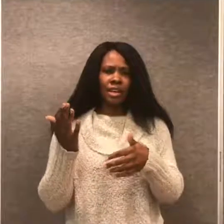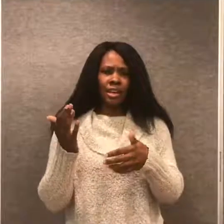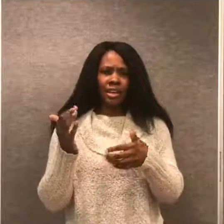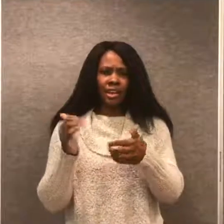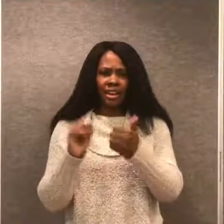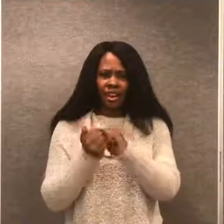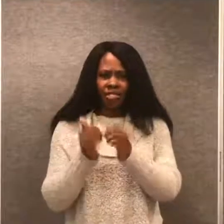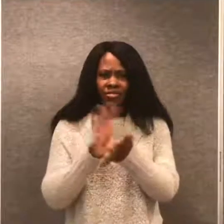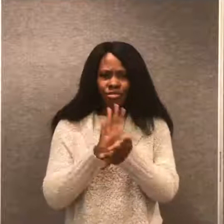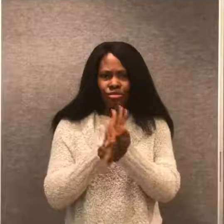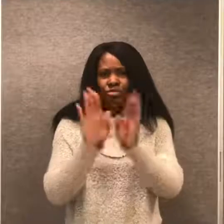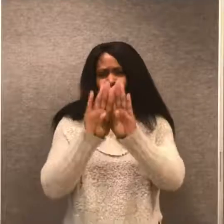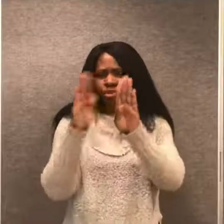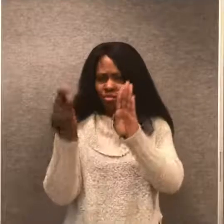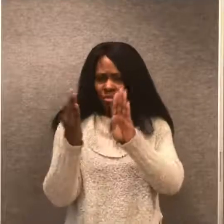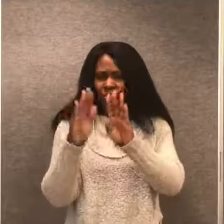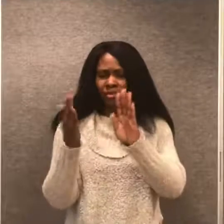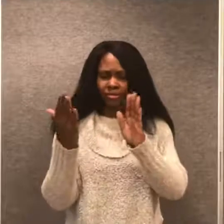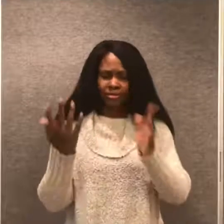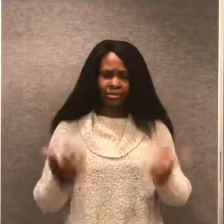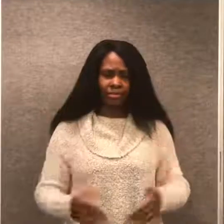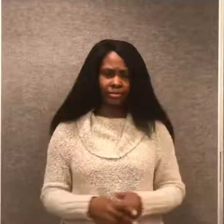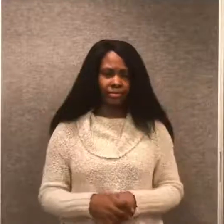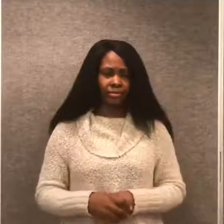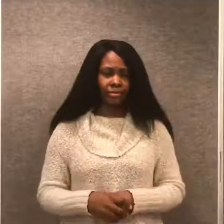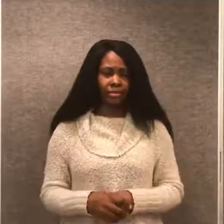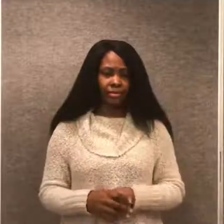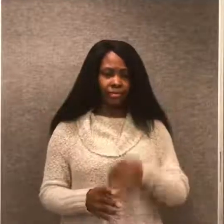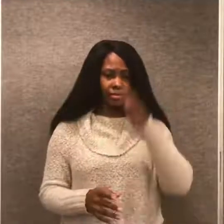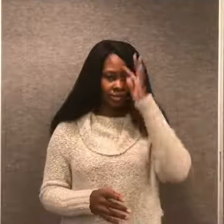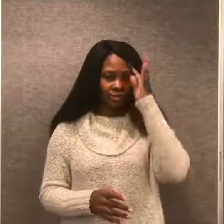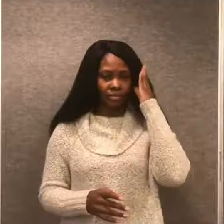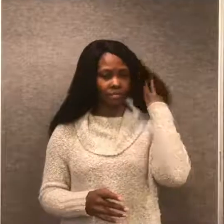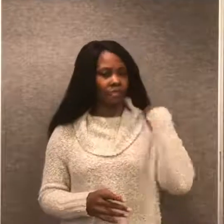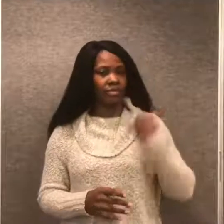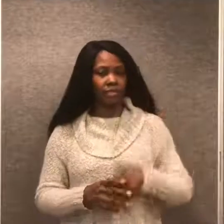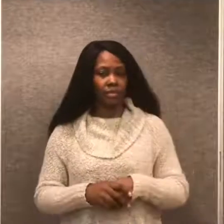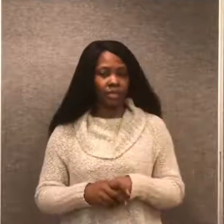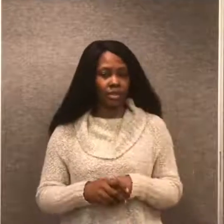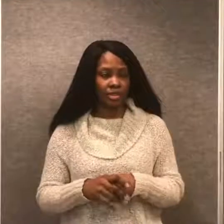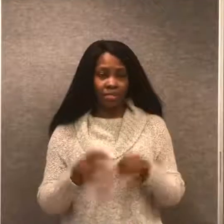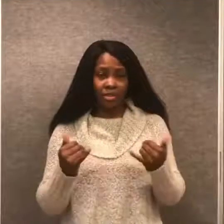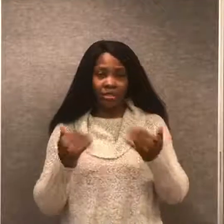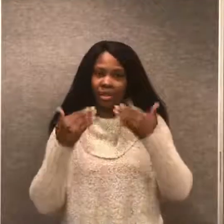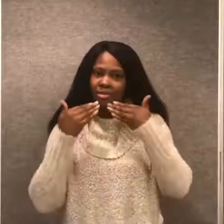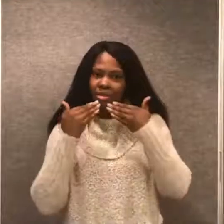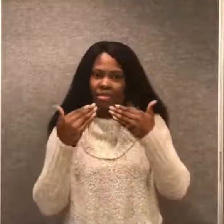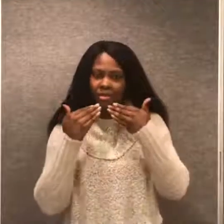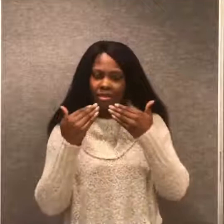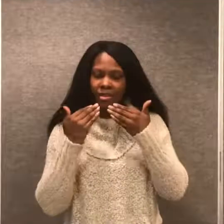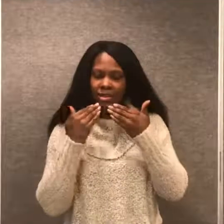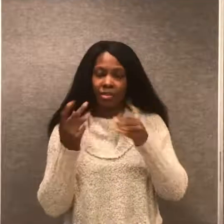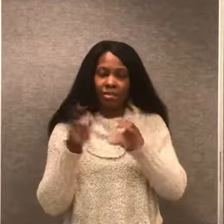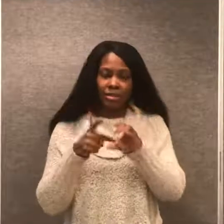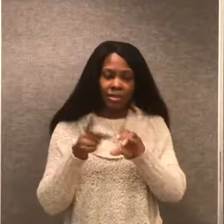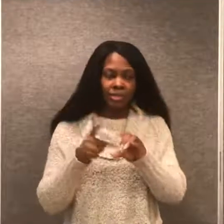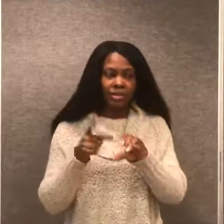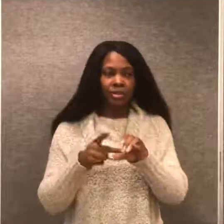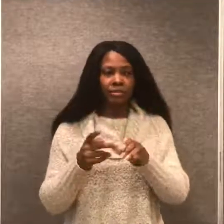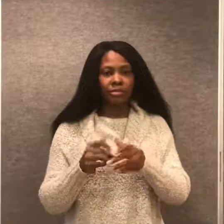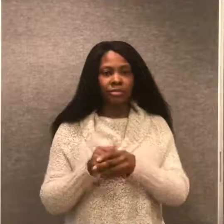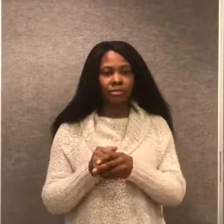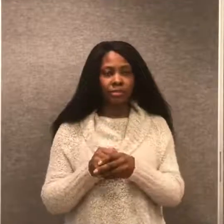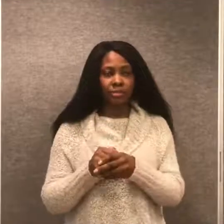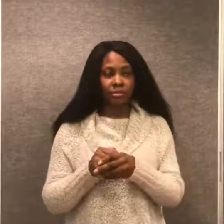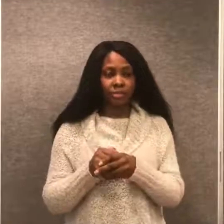in the city of East Orange. So again, Mr. Hassan, Ms. Champagne, and Ms. Harvest, thank y'all for being here. Mr.